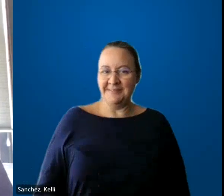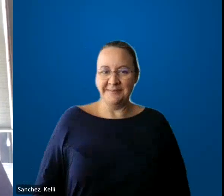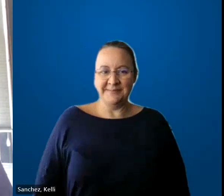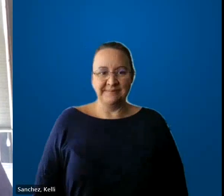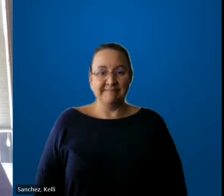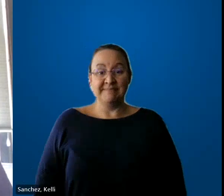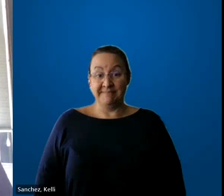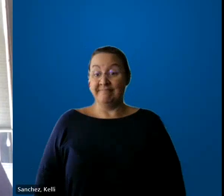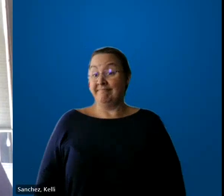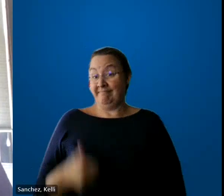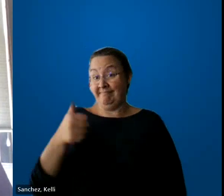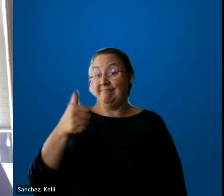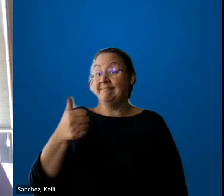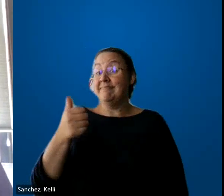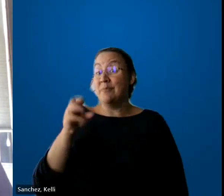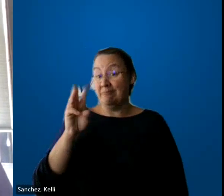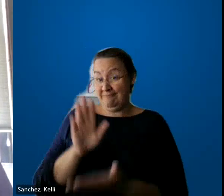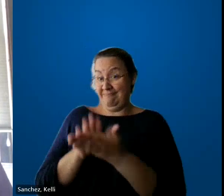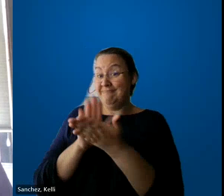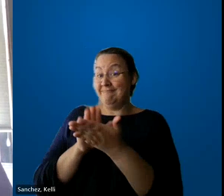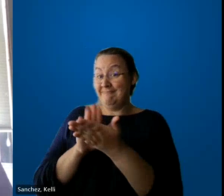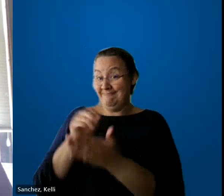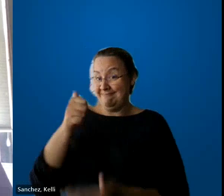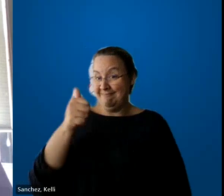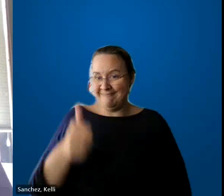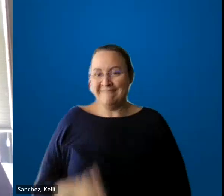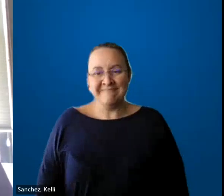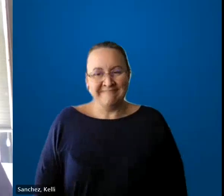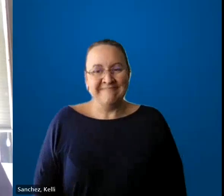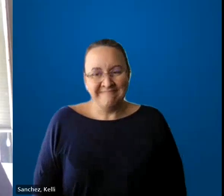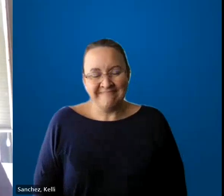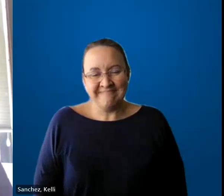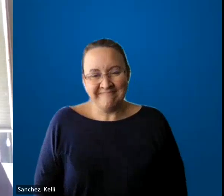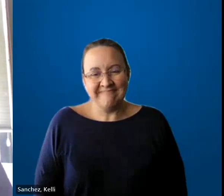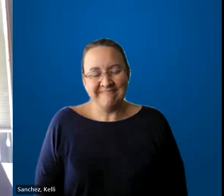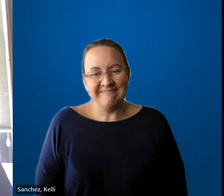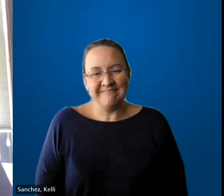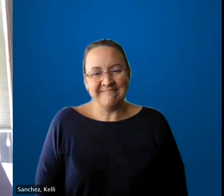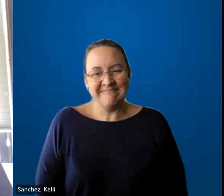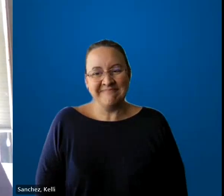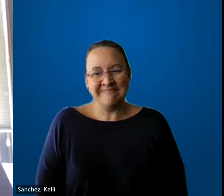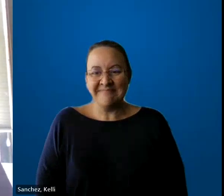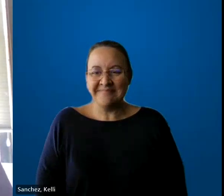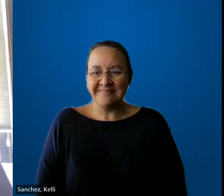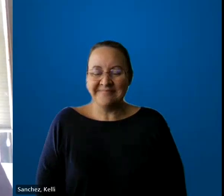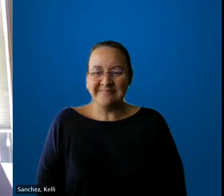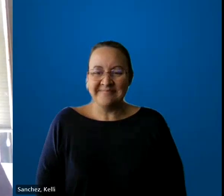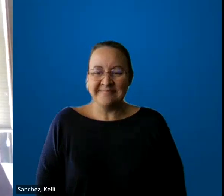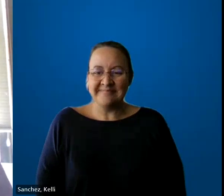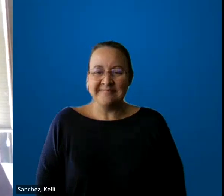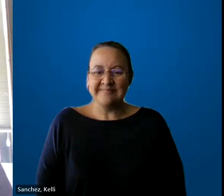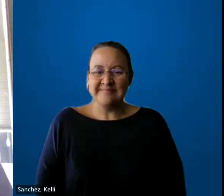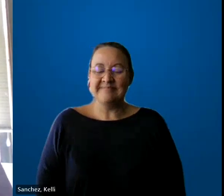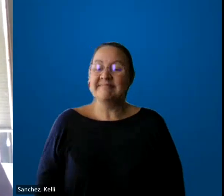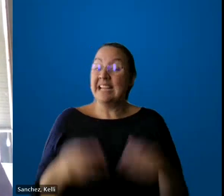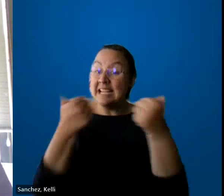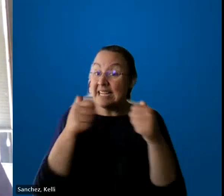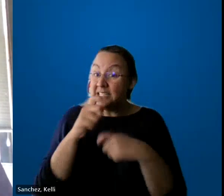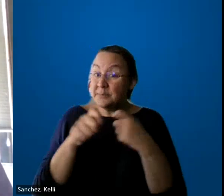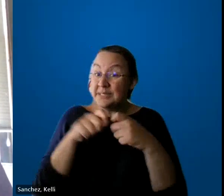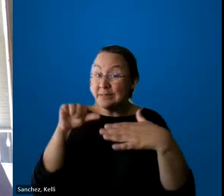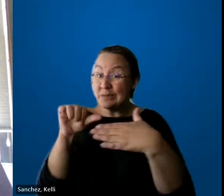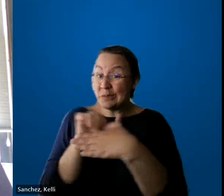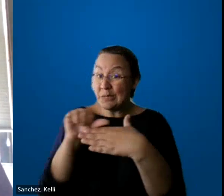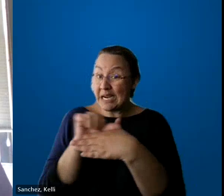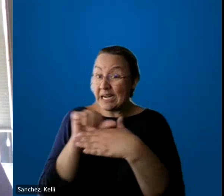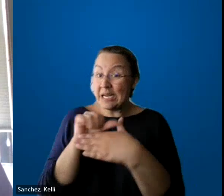well, very well said. Yes, definitely. Definitely. Okay. Are there any specific training programs